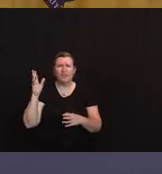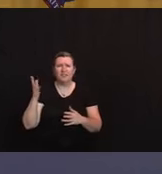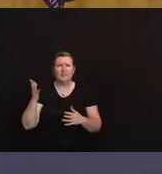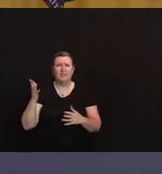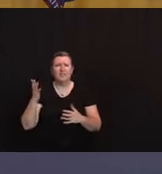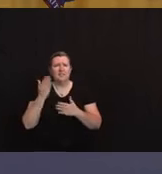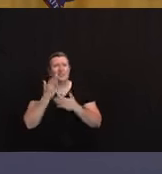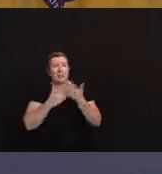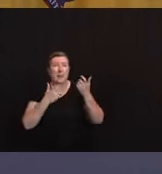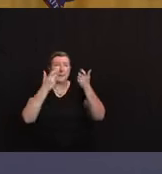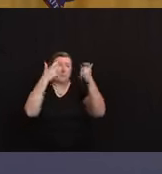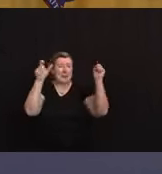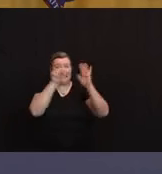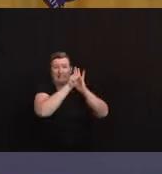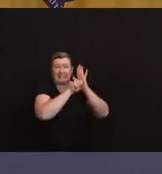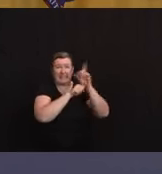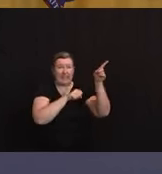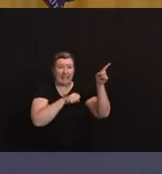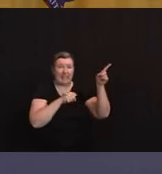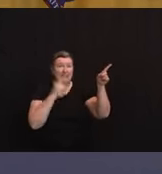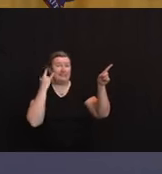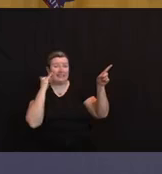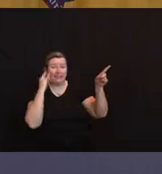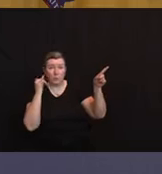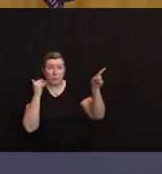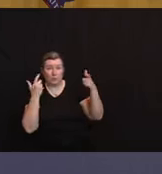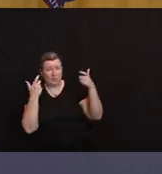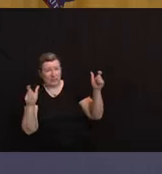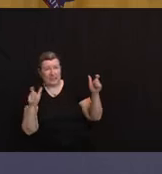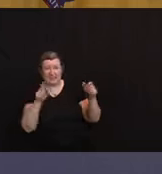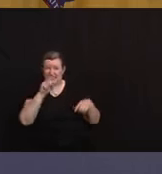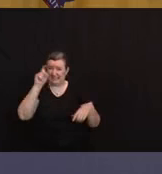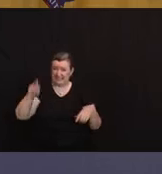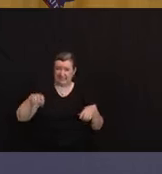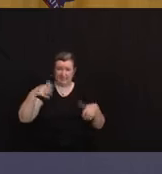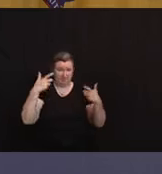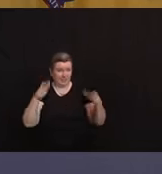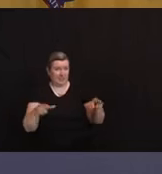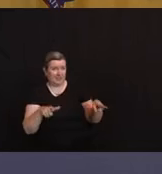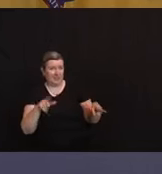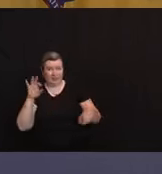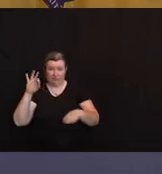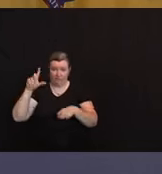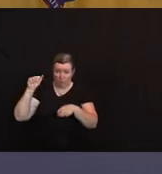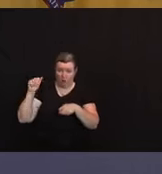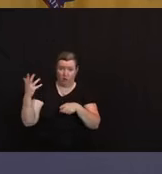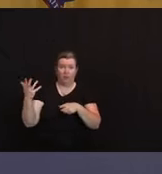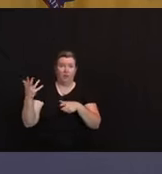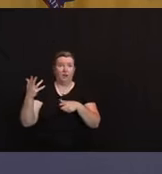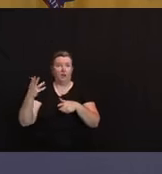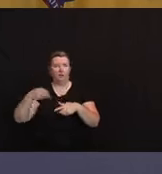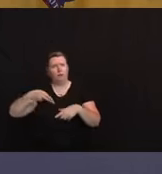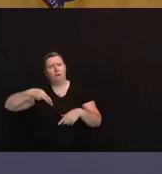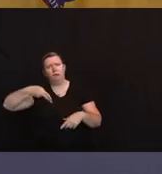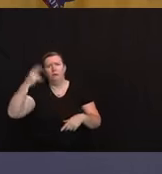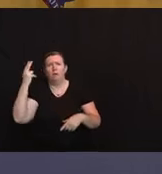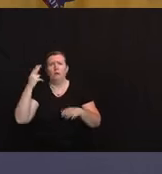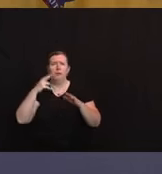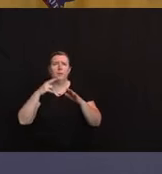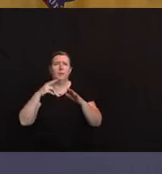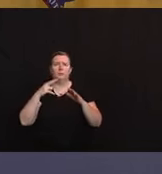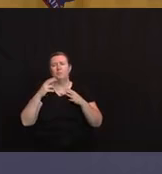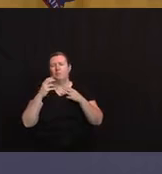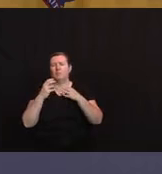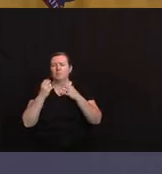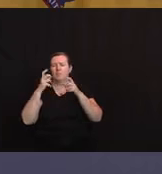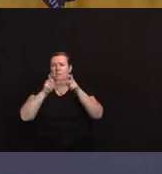states in America, right? California, Texas, and Florida, the top three most populated states in the country. And so